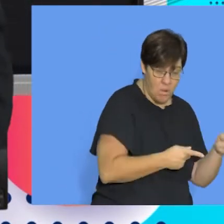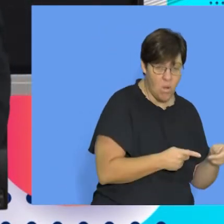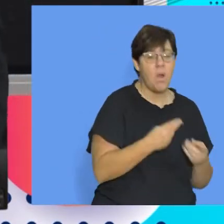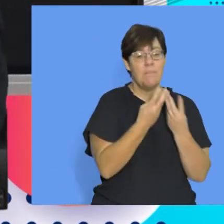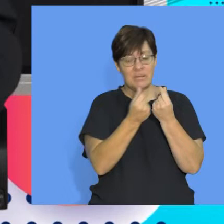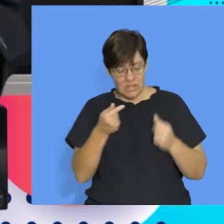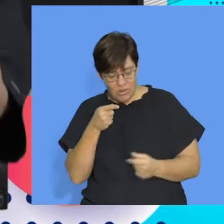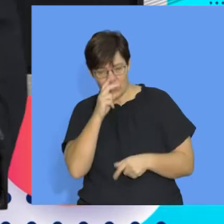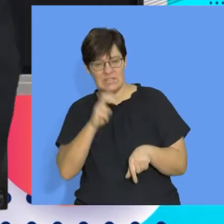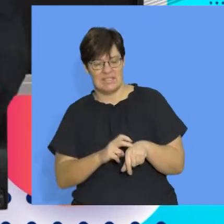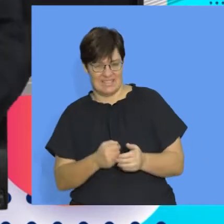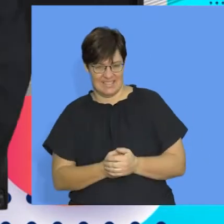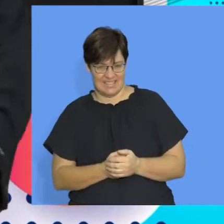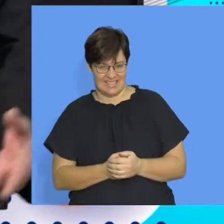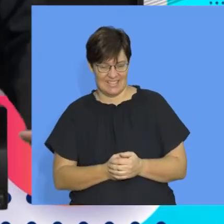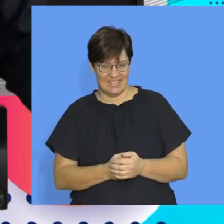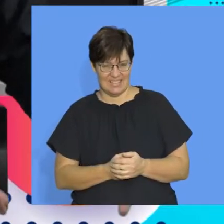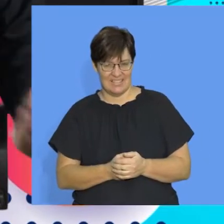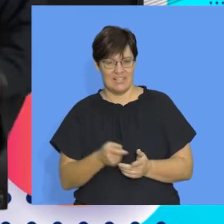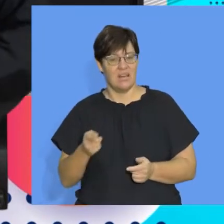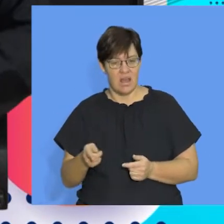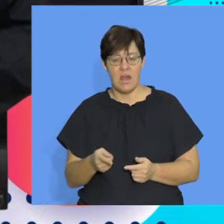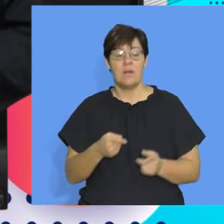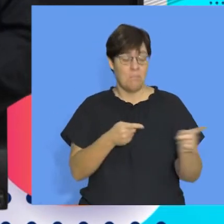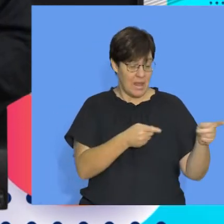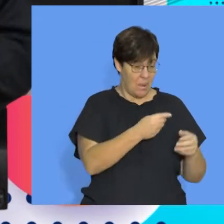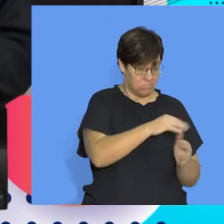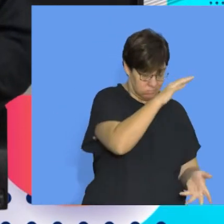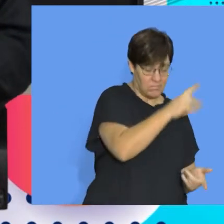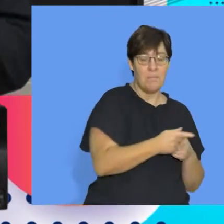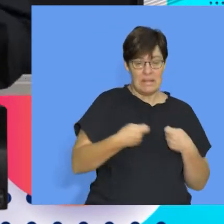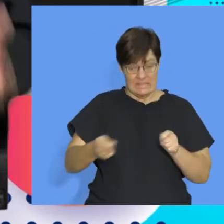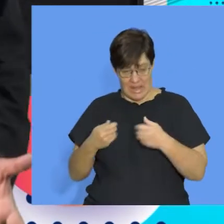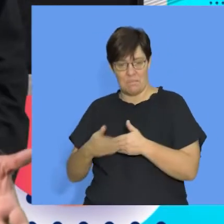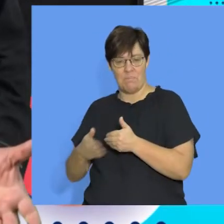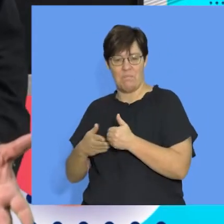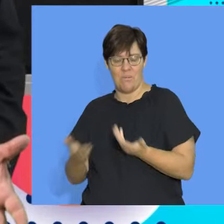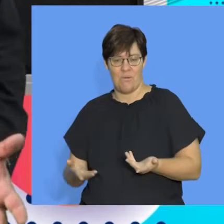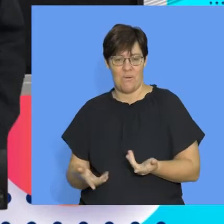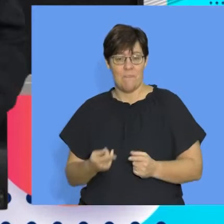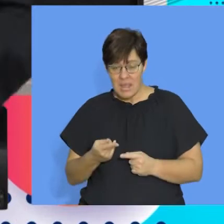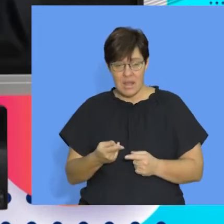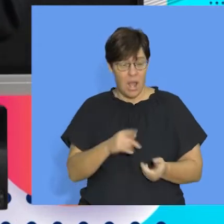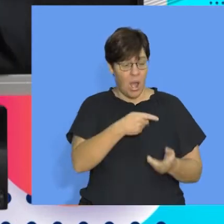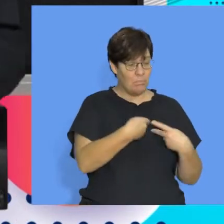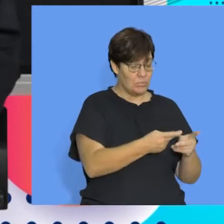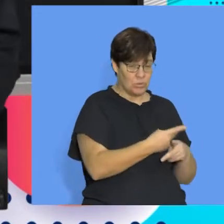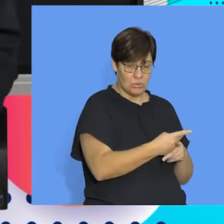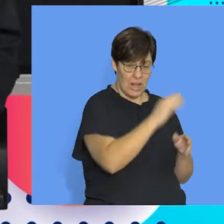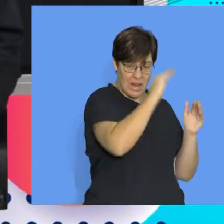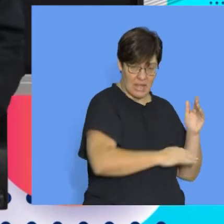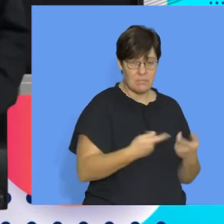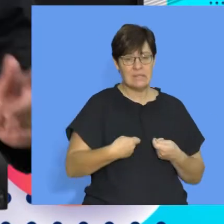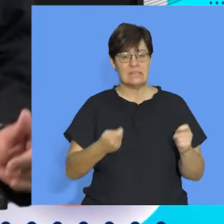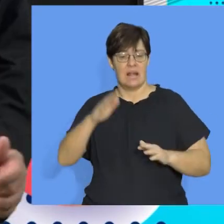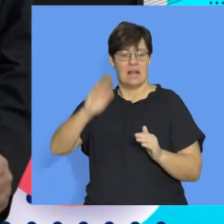you produce, the less selling and distribution expenses there will be. So clearly you can see that these three cost